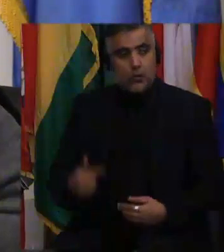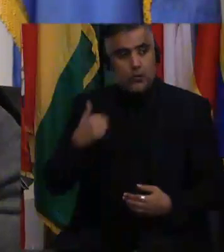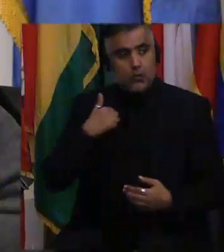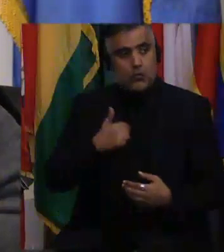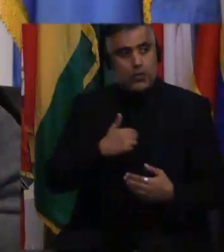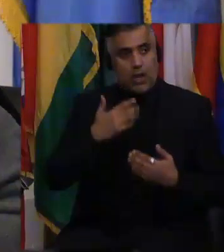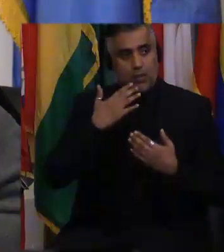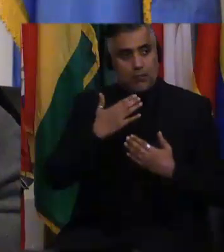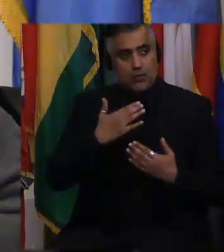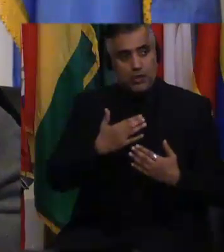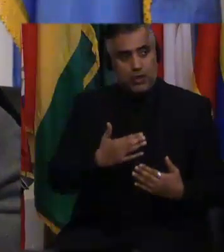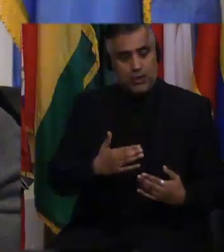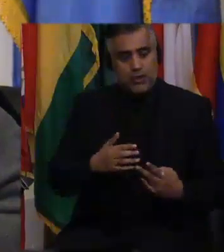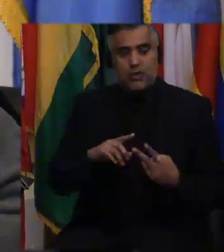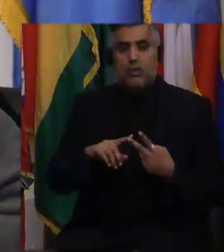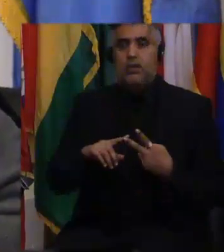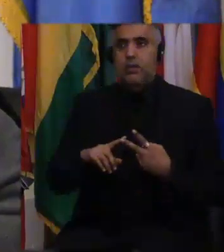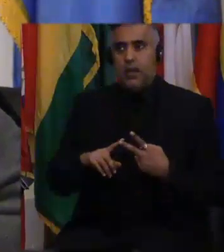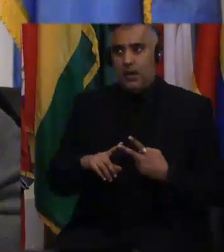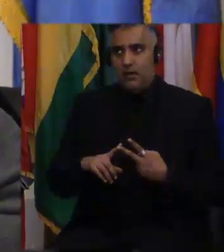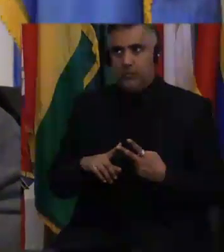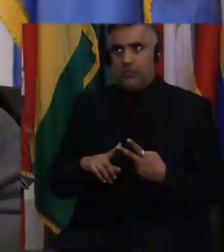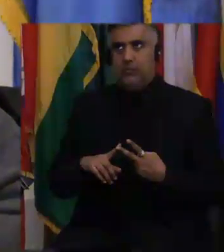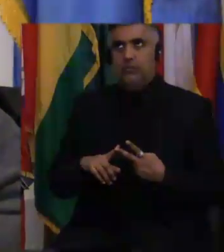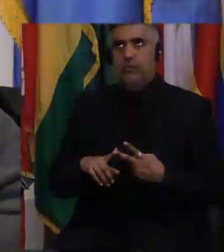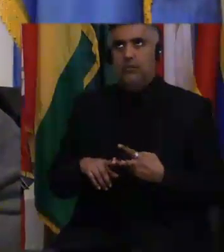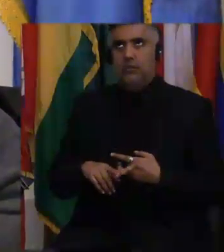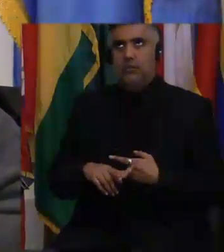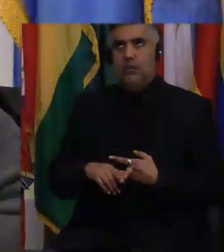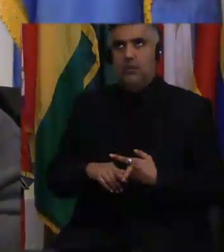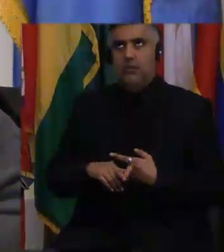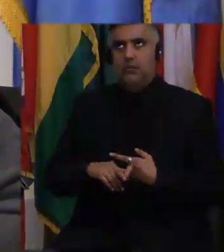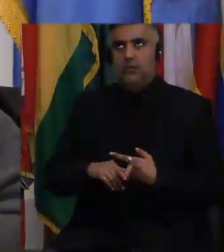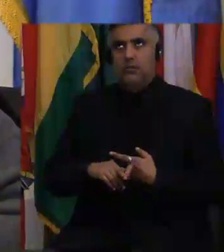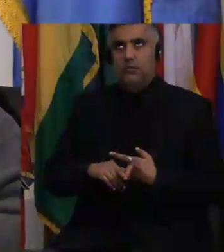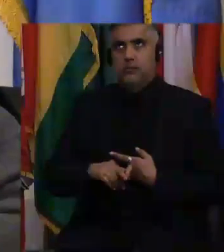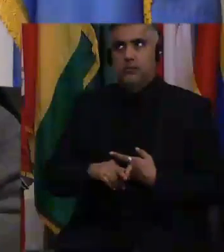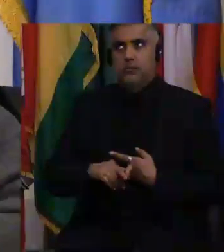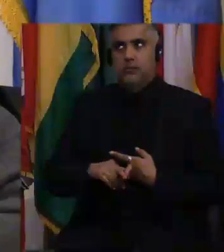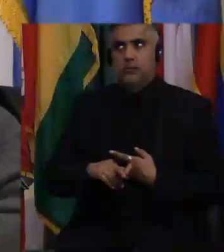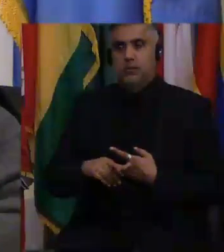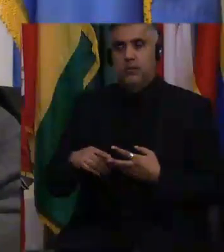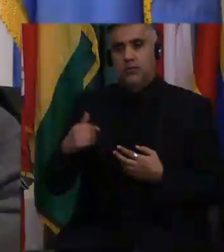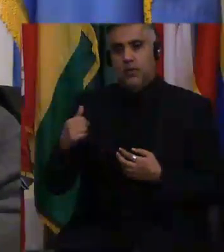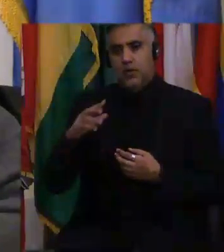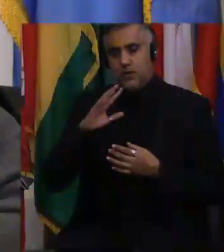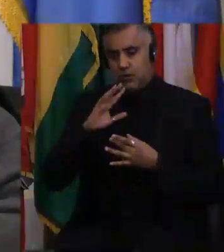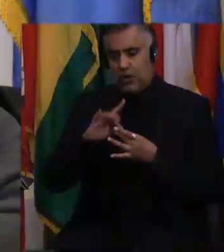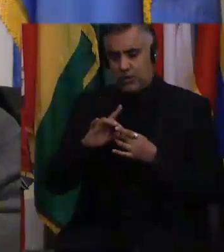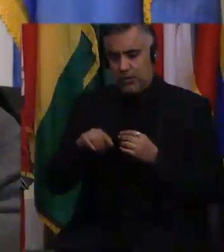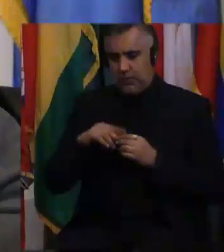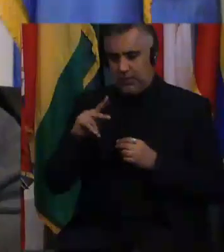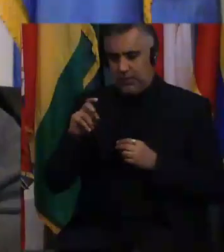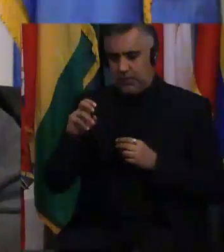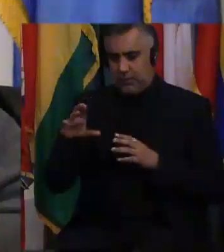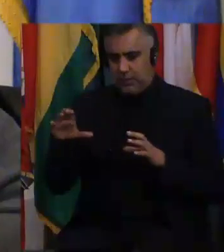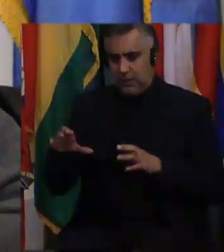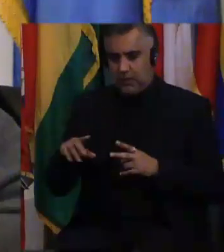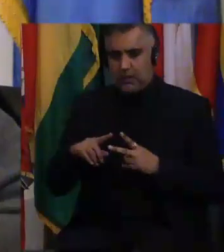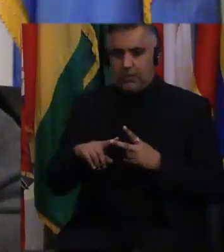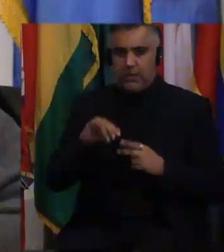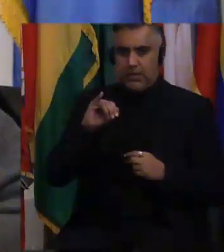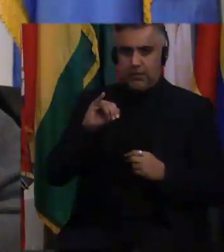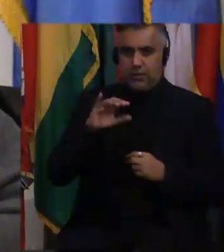appreciated. In terms of, I mean, Dubrovka has already touched on what CEDAW does, but with regard to